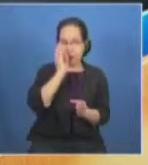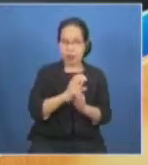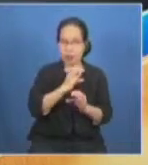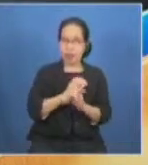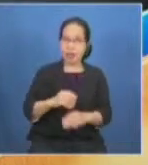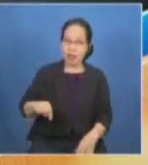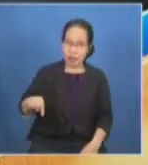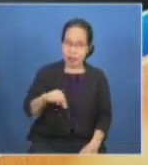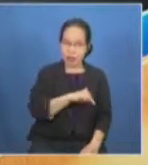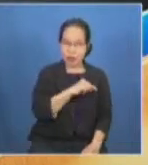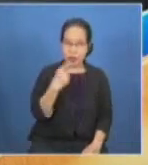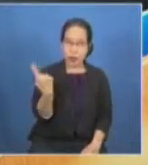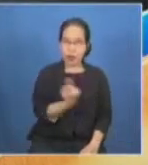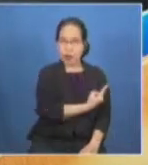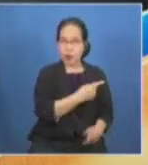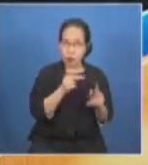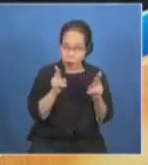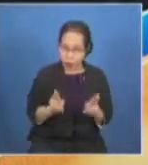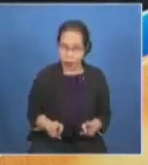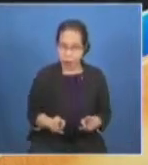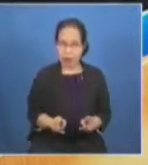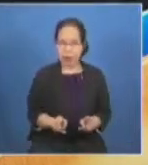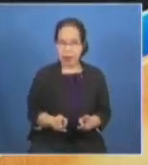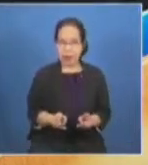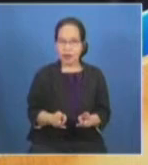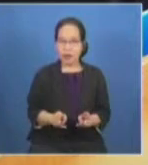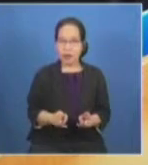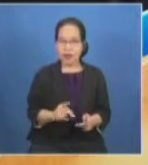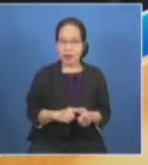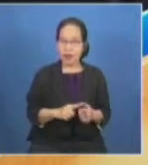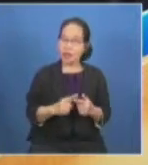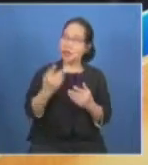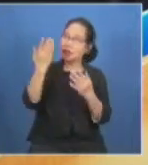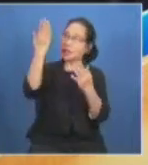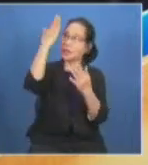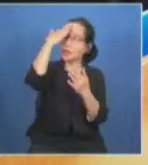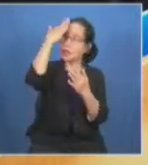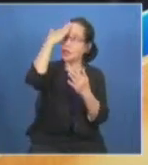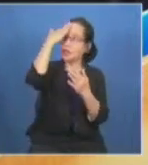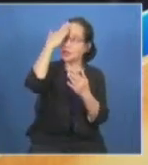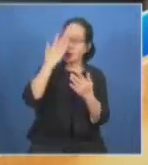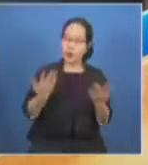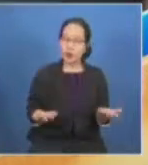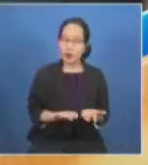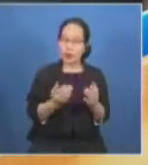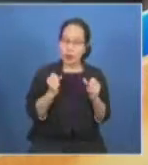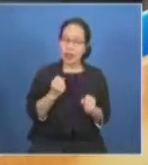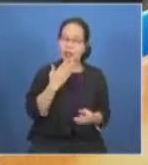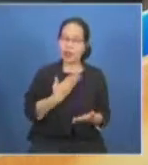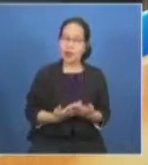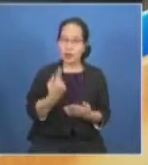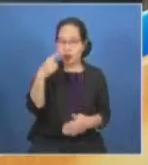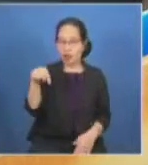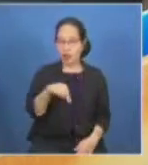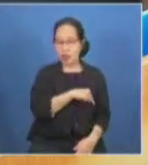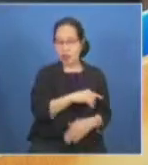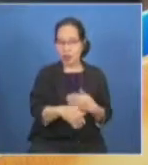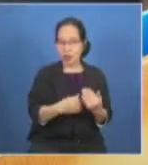the Lord God is the one who created us, and He is also the one who knows what is good for